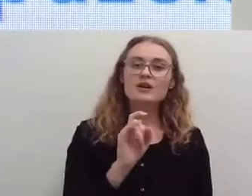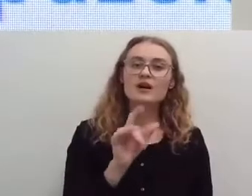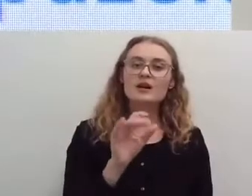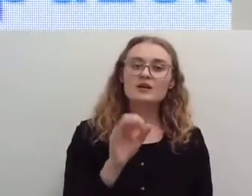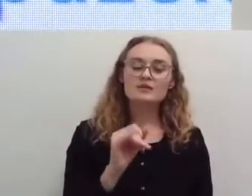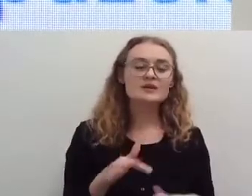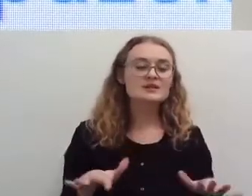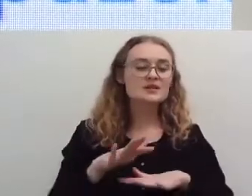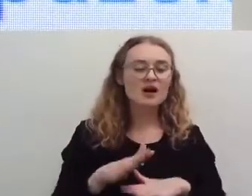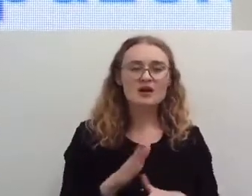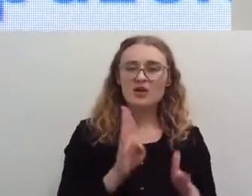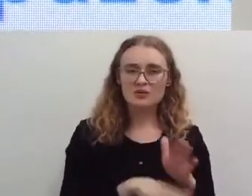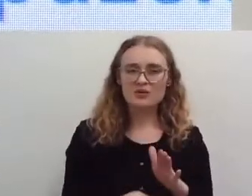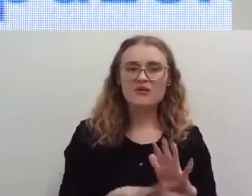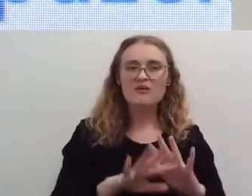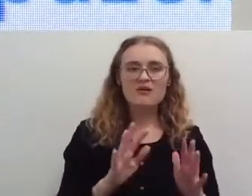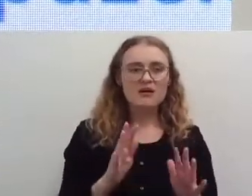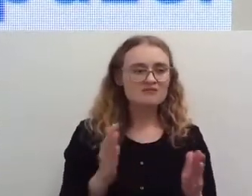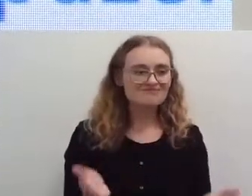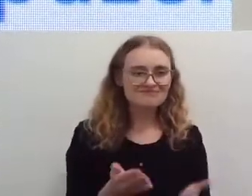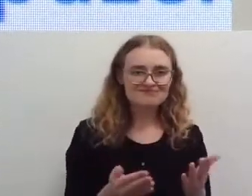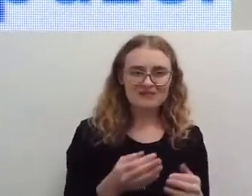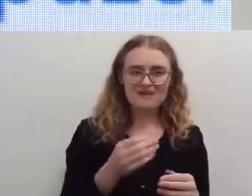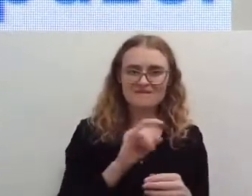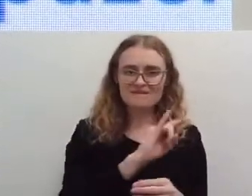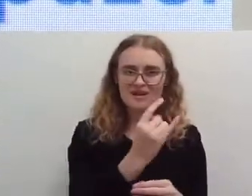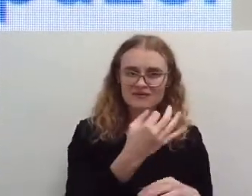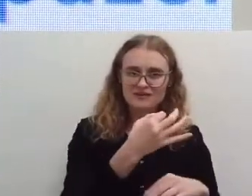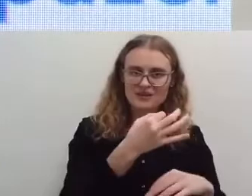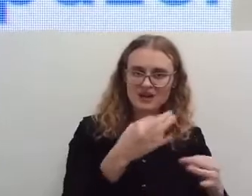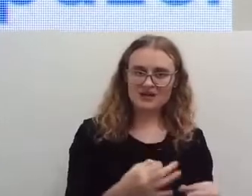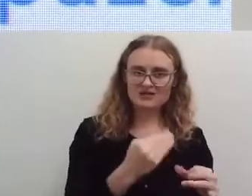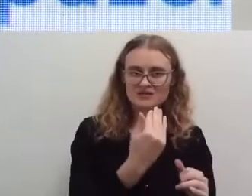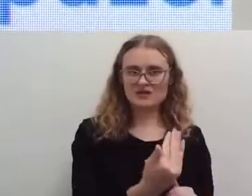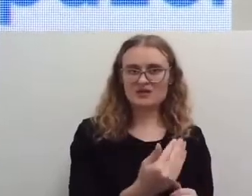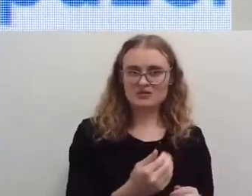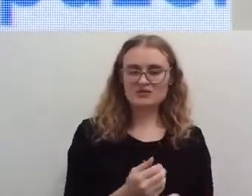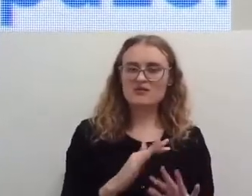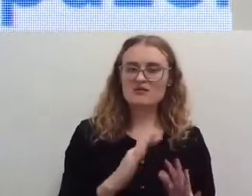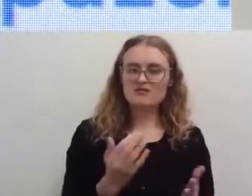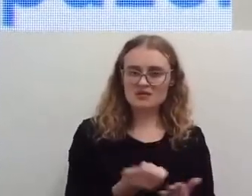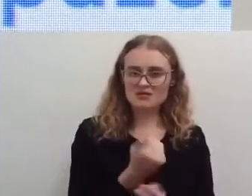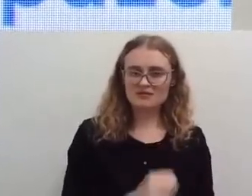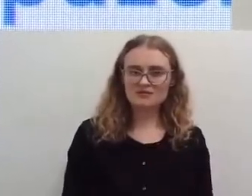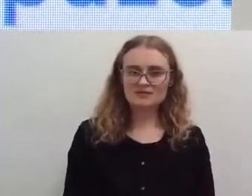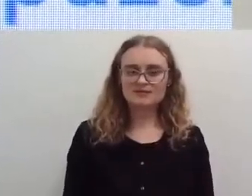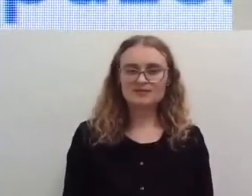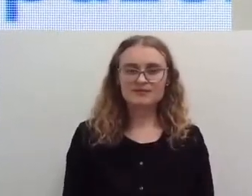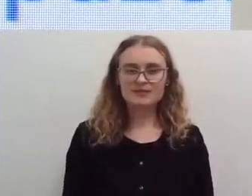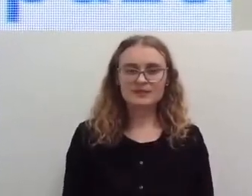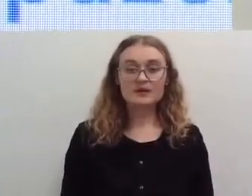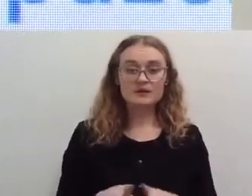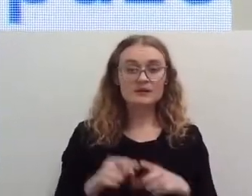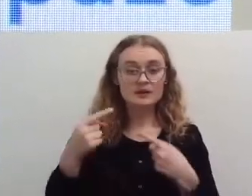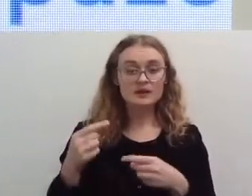group of panelists here that will provide you all with both concrete advice on how to empower children